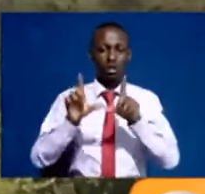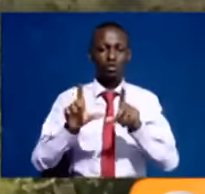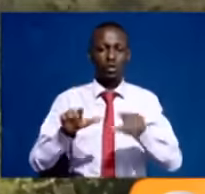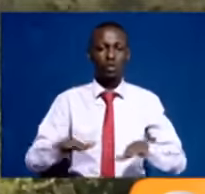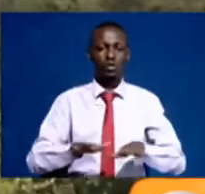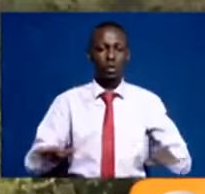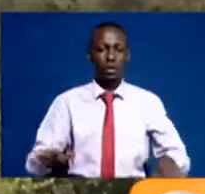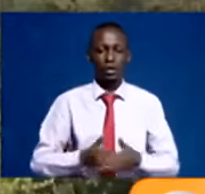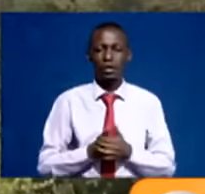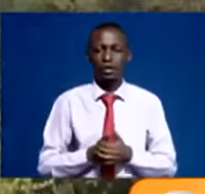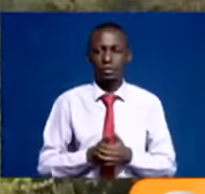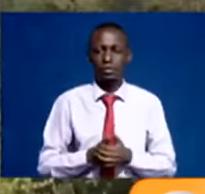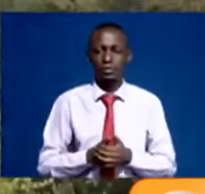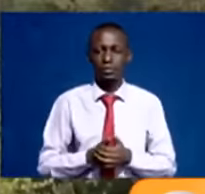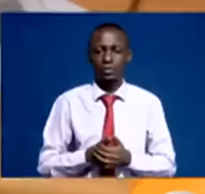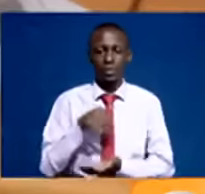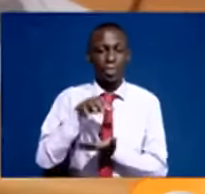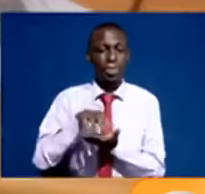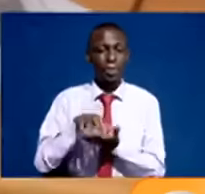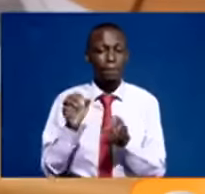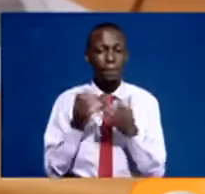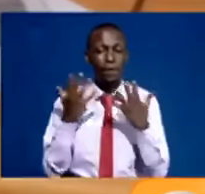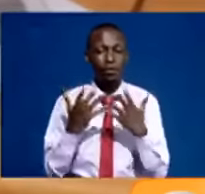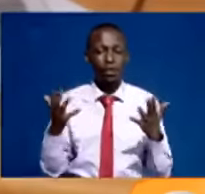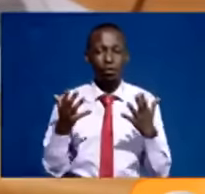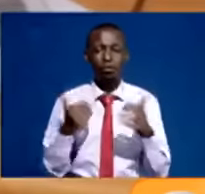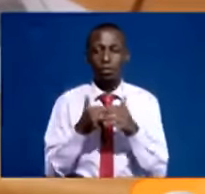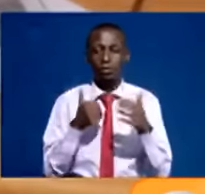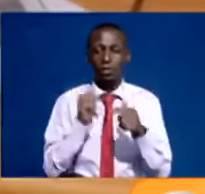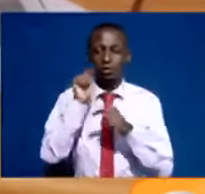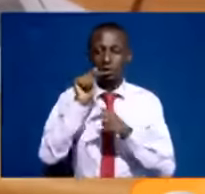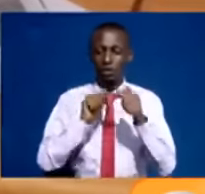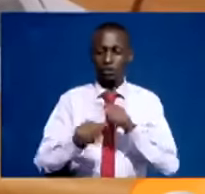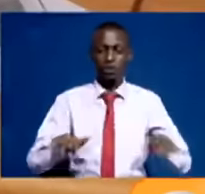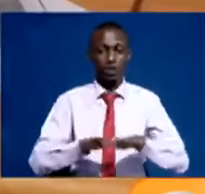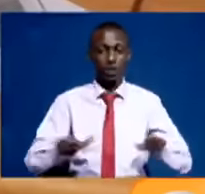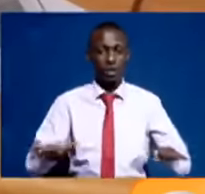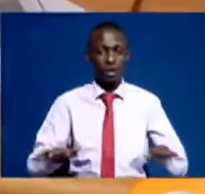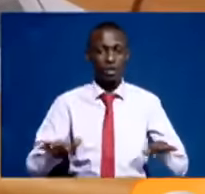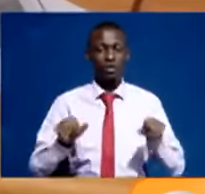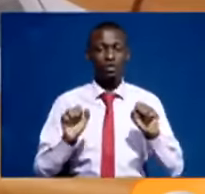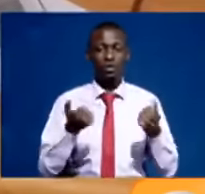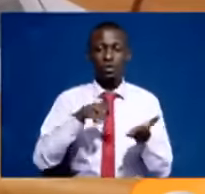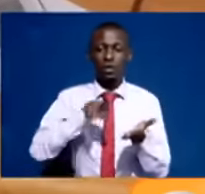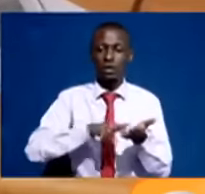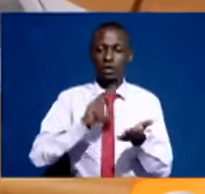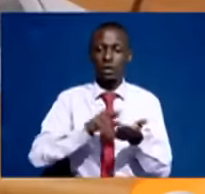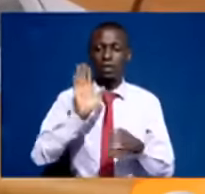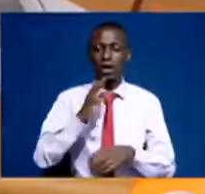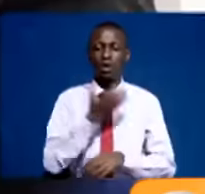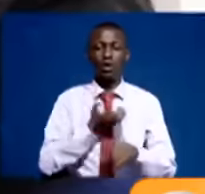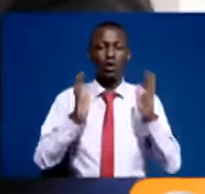of land. In an affidavit, Criticos says before the subdivision of the land, they were the registered owners as